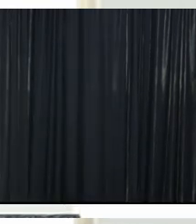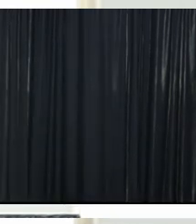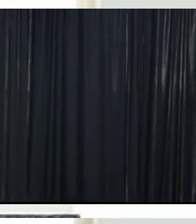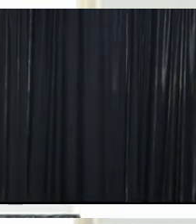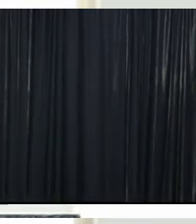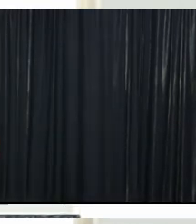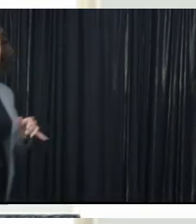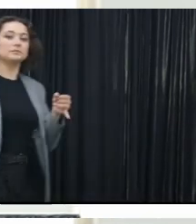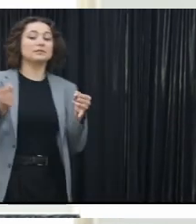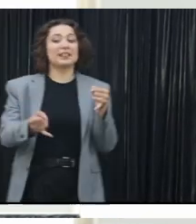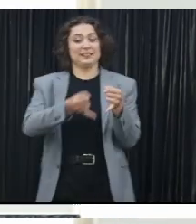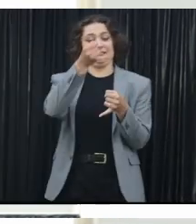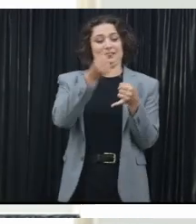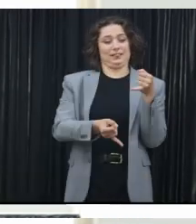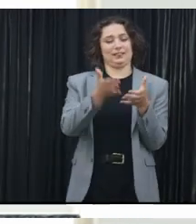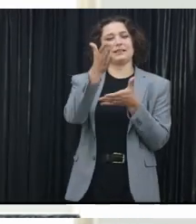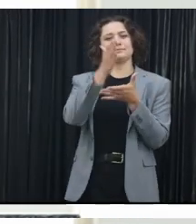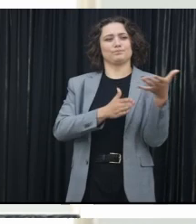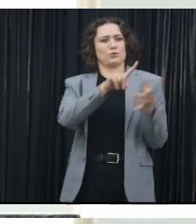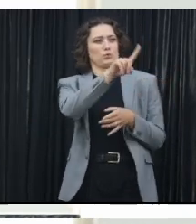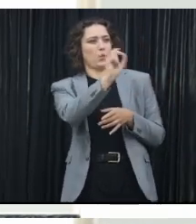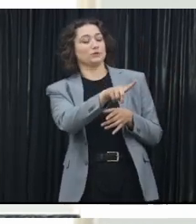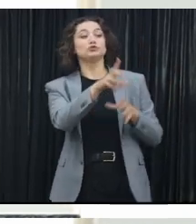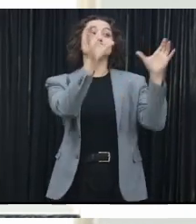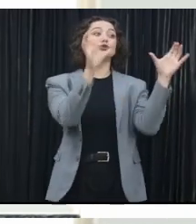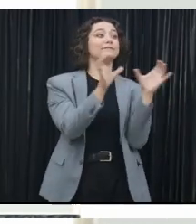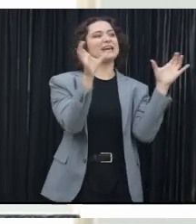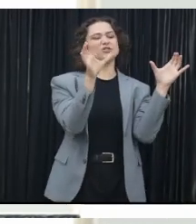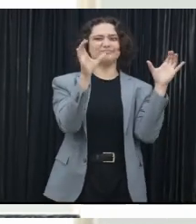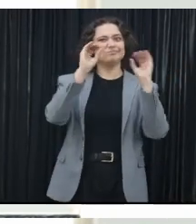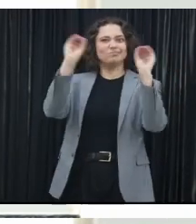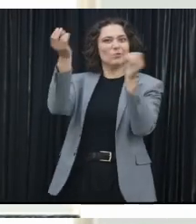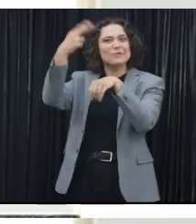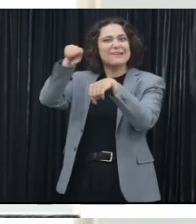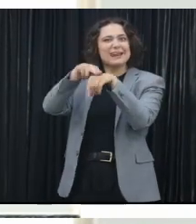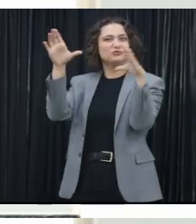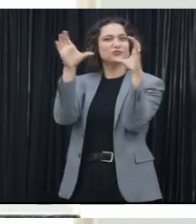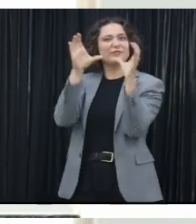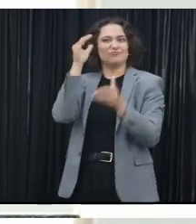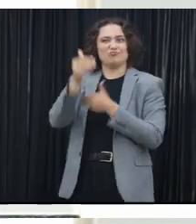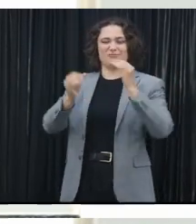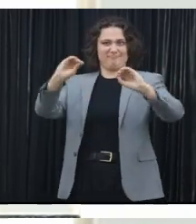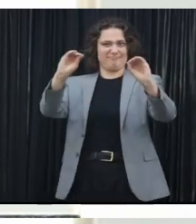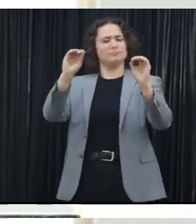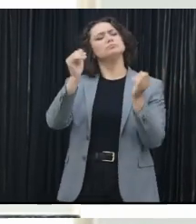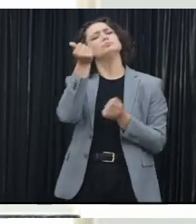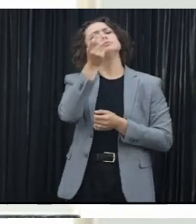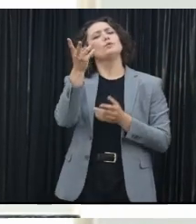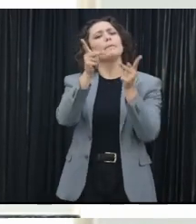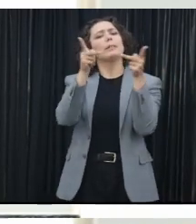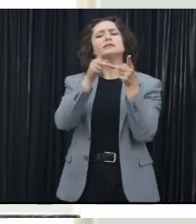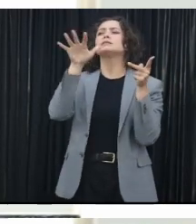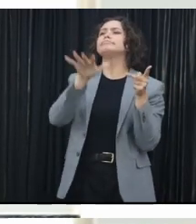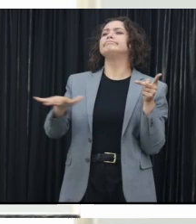no national certification process. There is a number of places out there that may